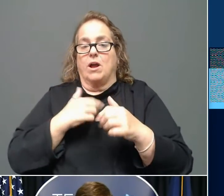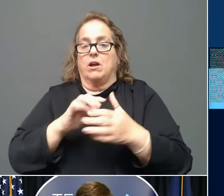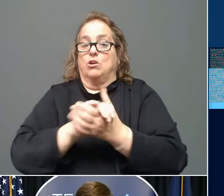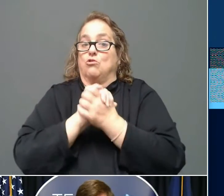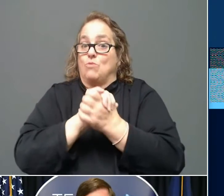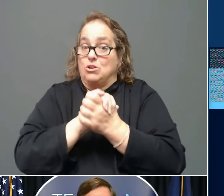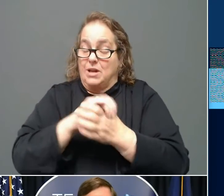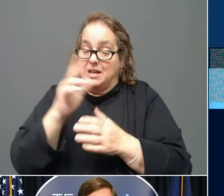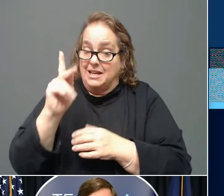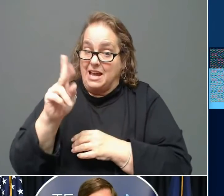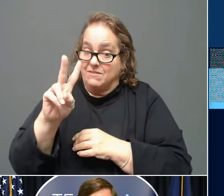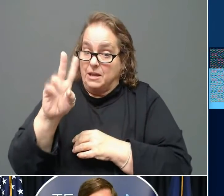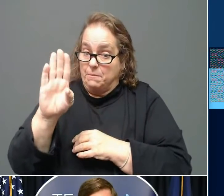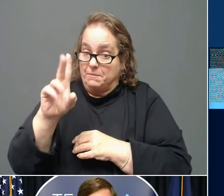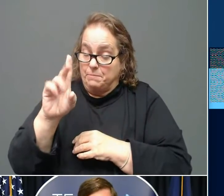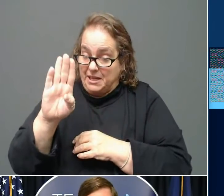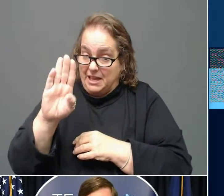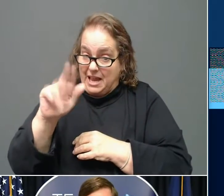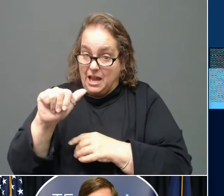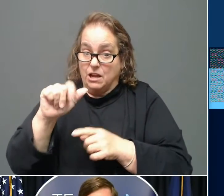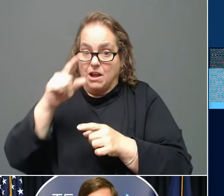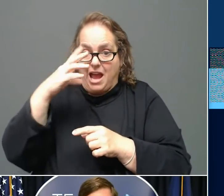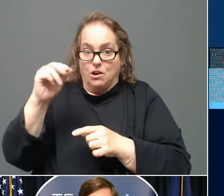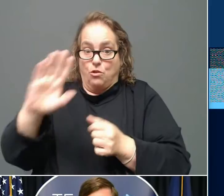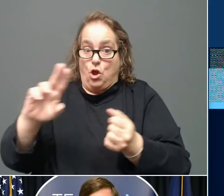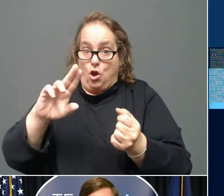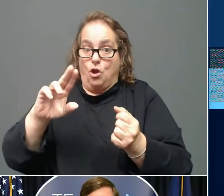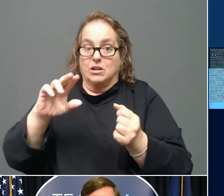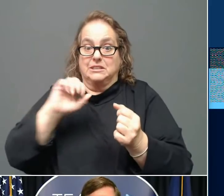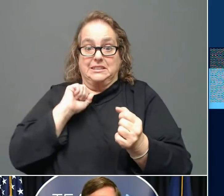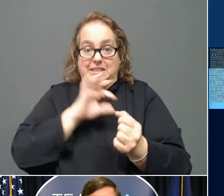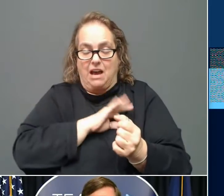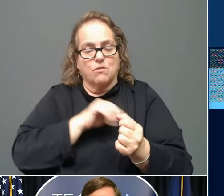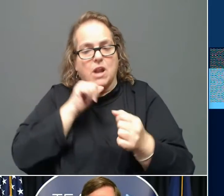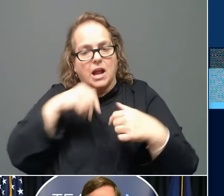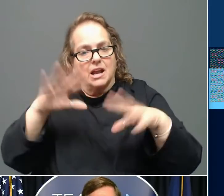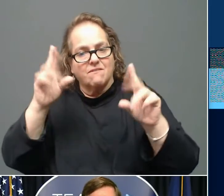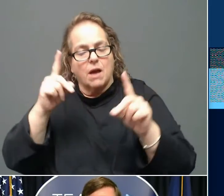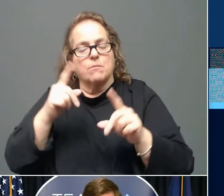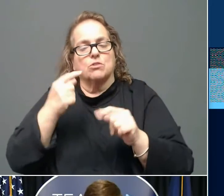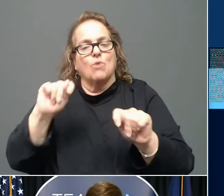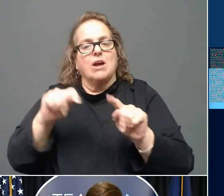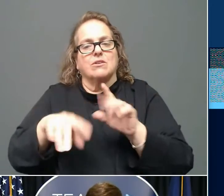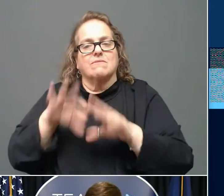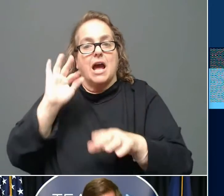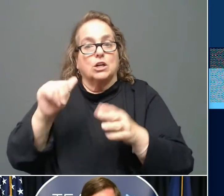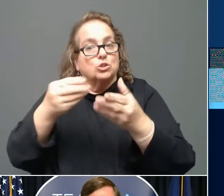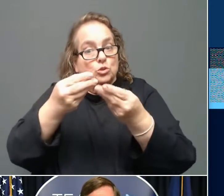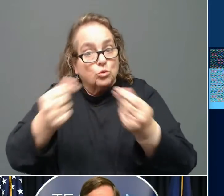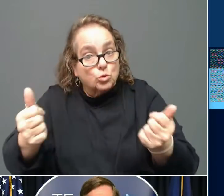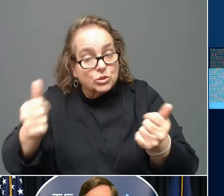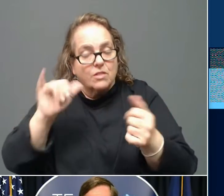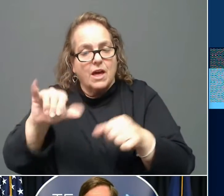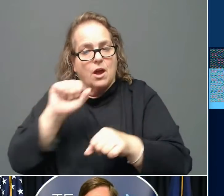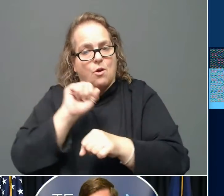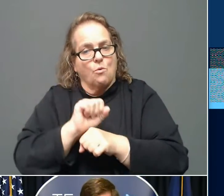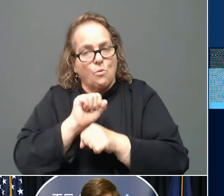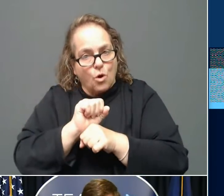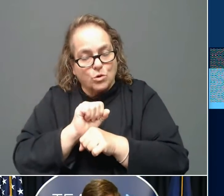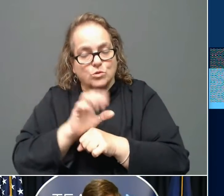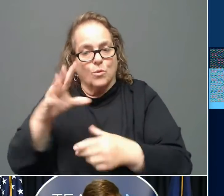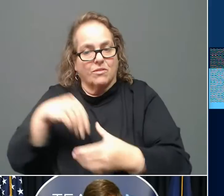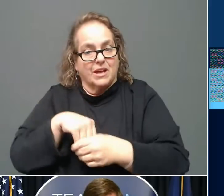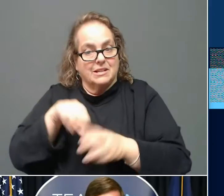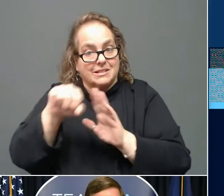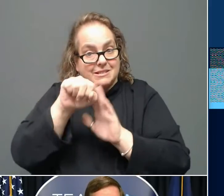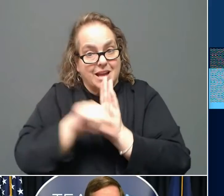home staff and administration for not giving up and for finding a solution that works in the framework of state government and